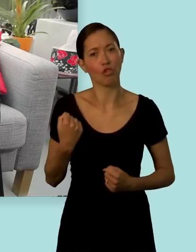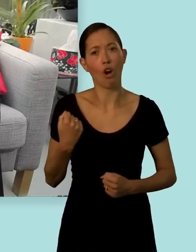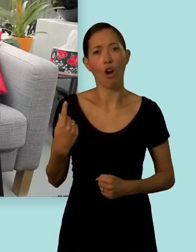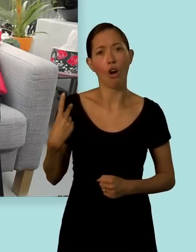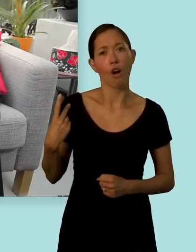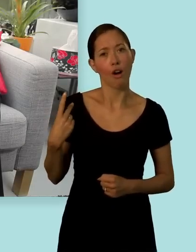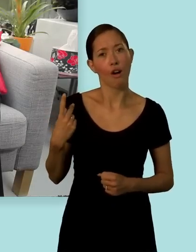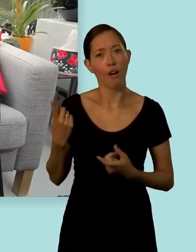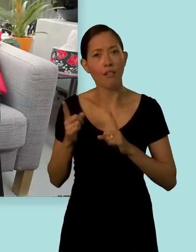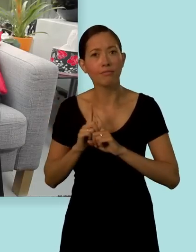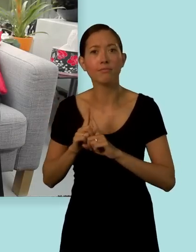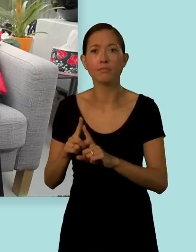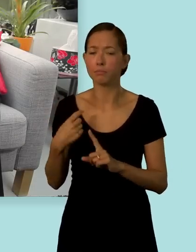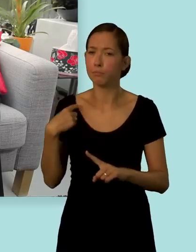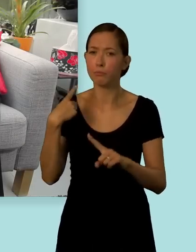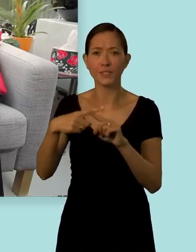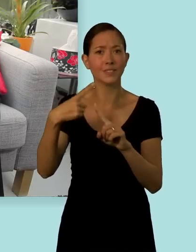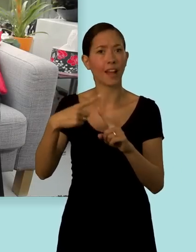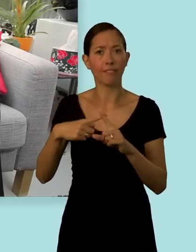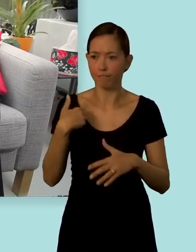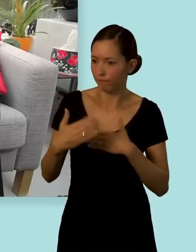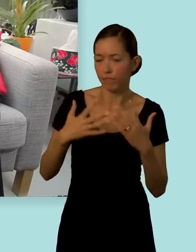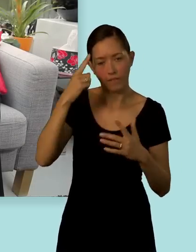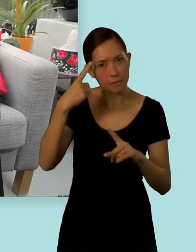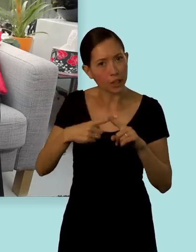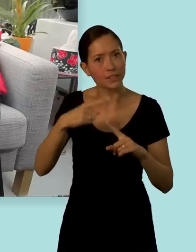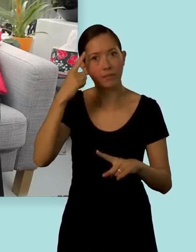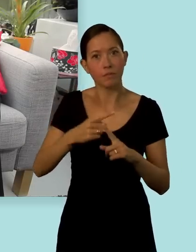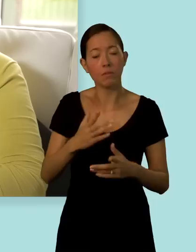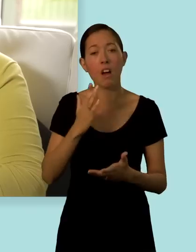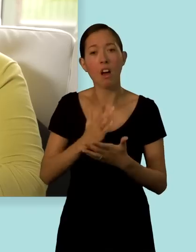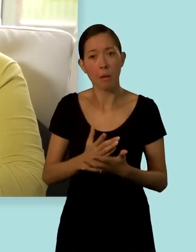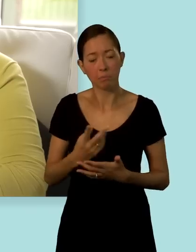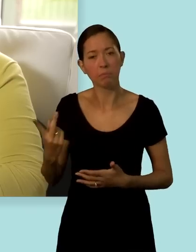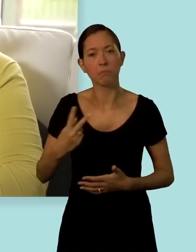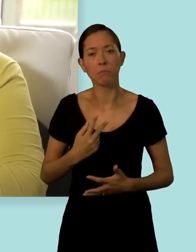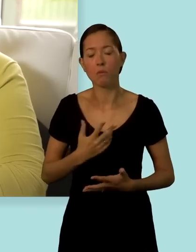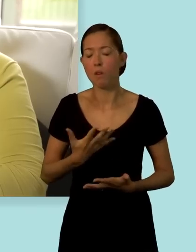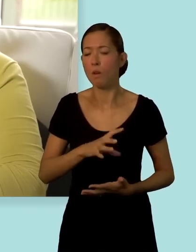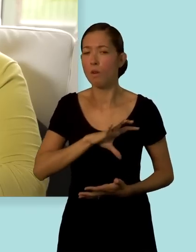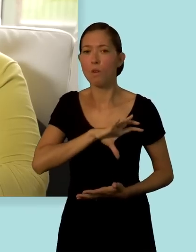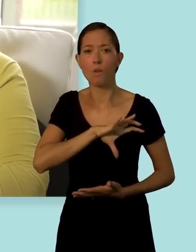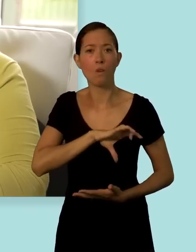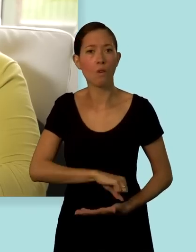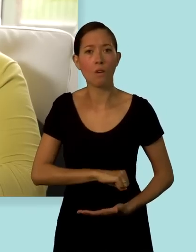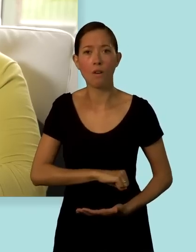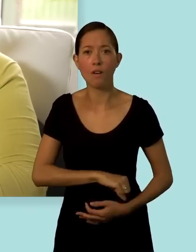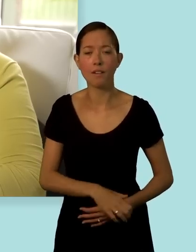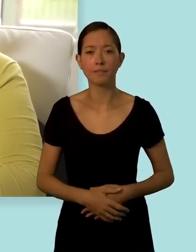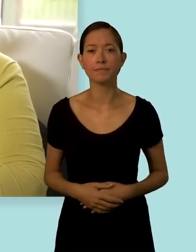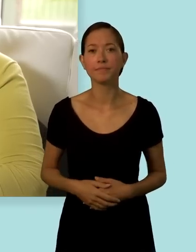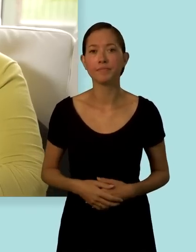We're a strong couple together, and we're very sort of positive in everything we try to